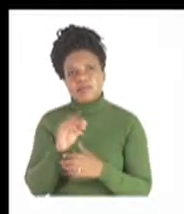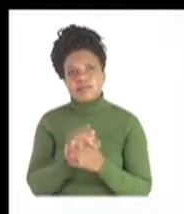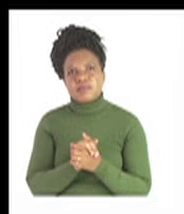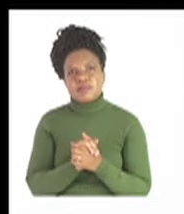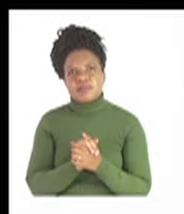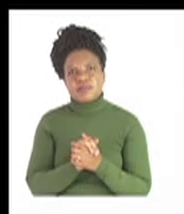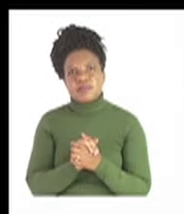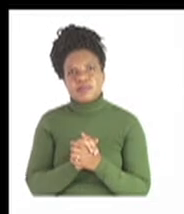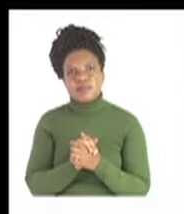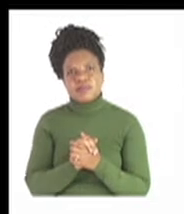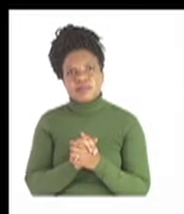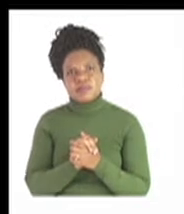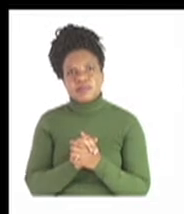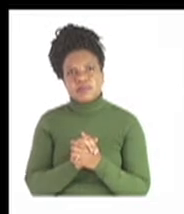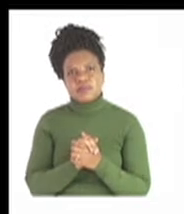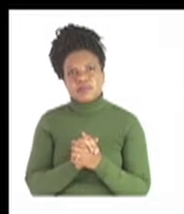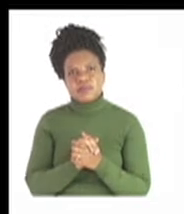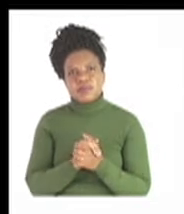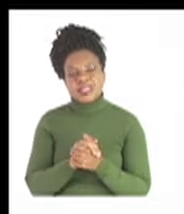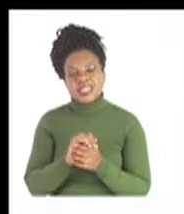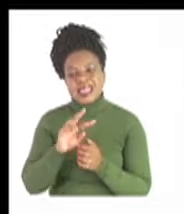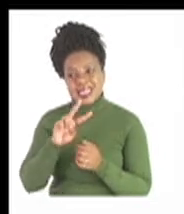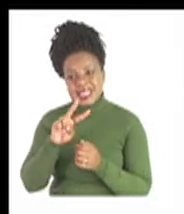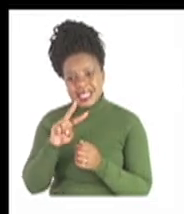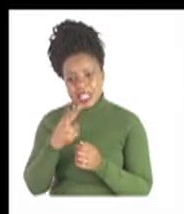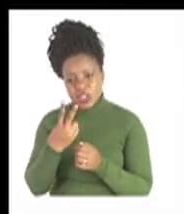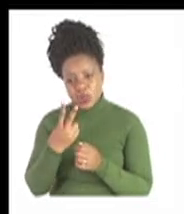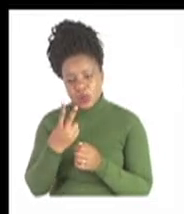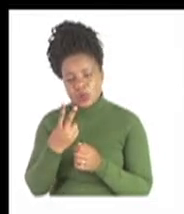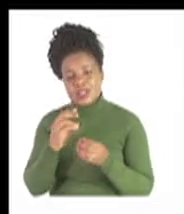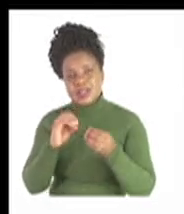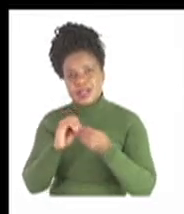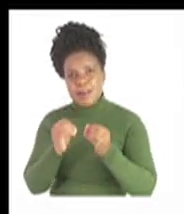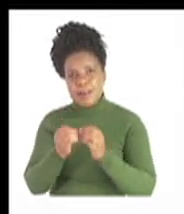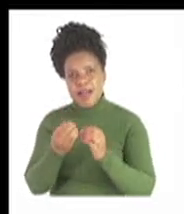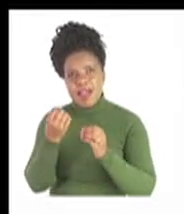Reading through, cube numbers have 3 dimensions,